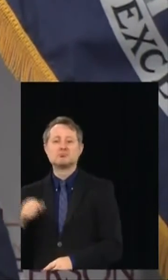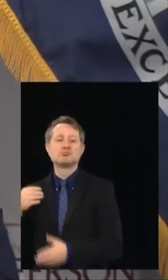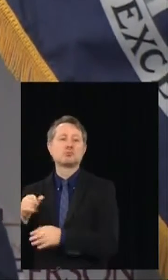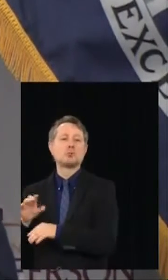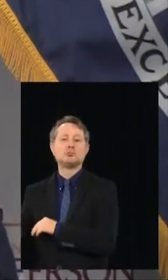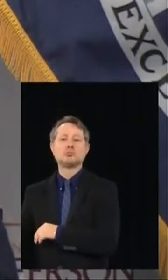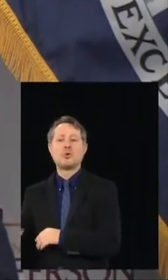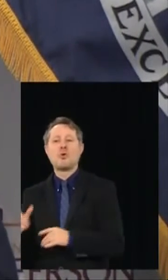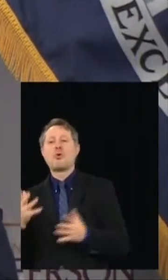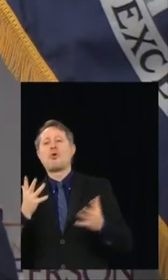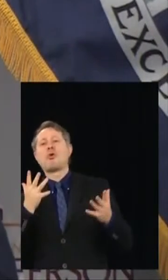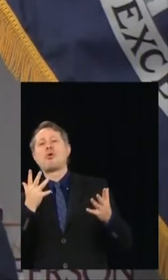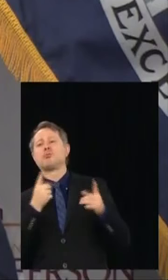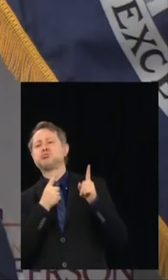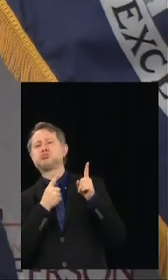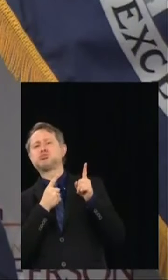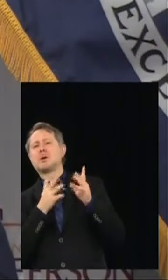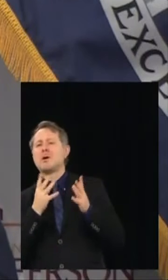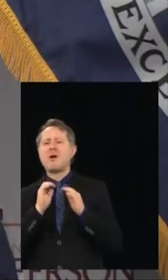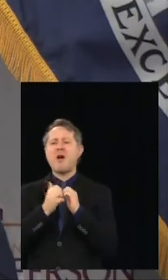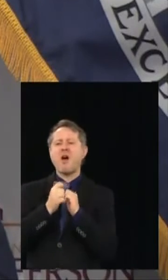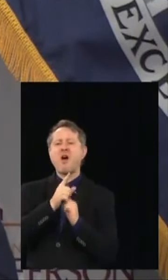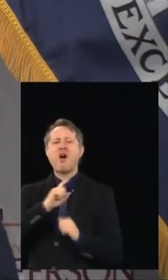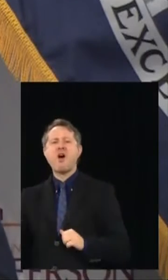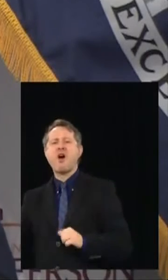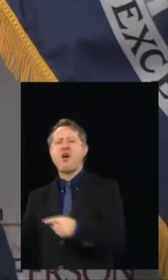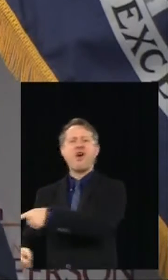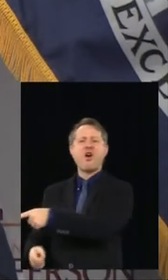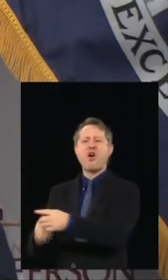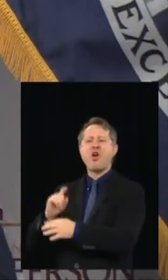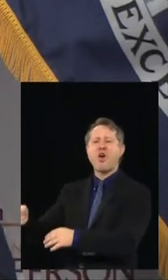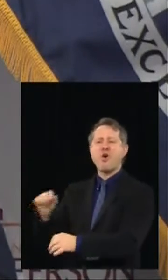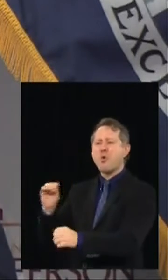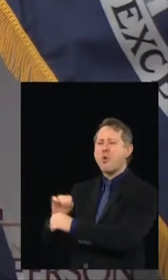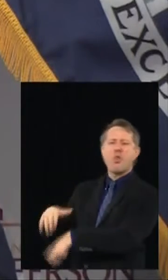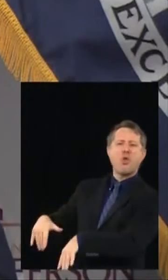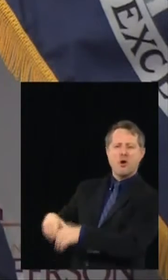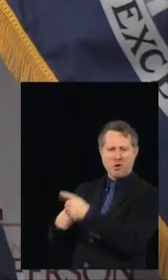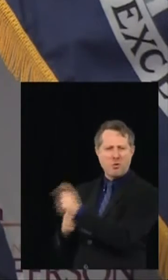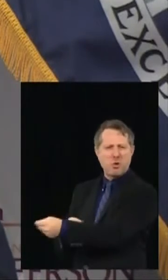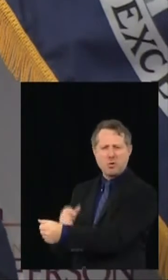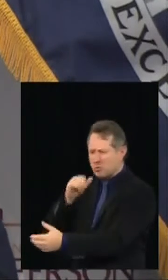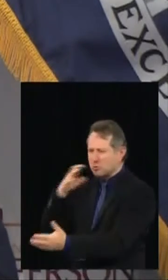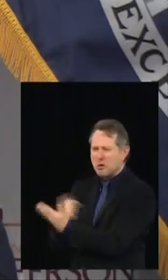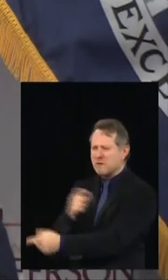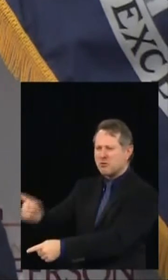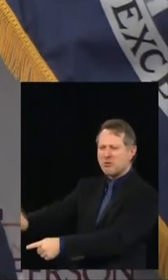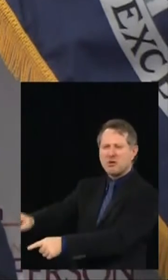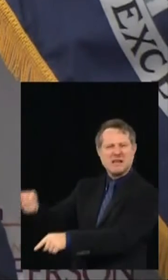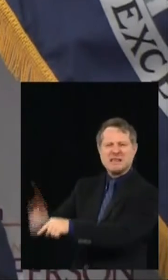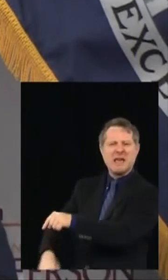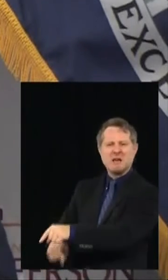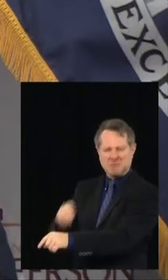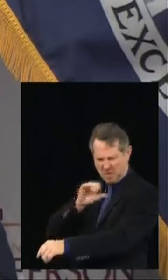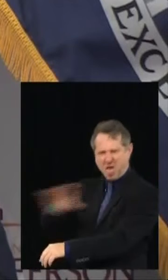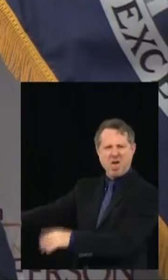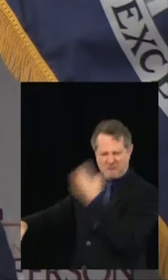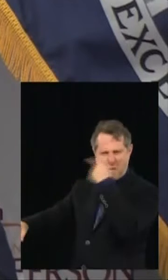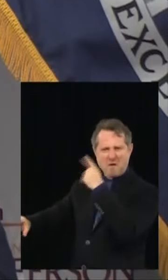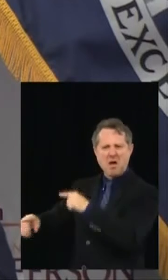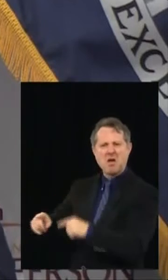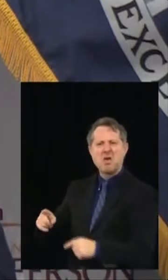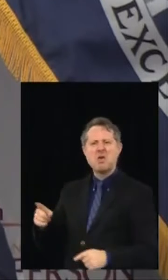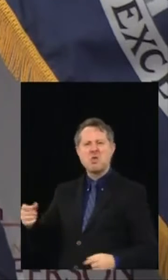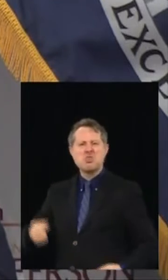how did you give that person an unemployment check? They didn't deserve the unemployment check. You gave away the taxpayers'